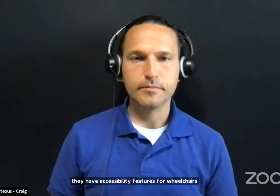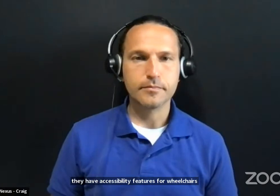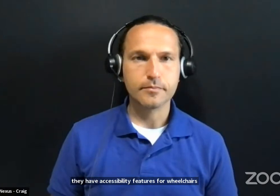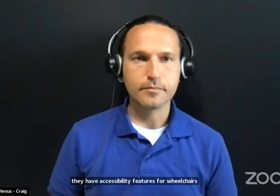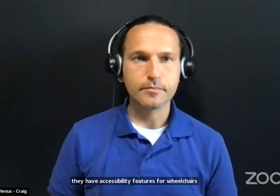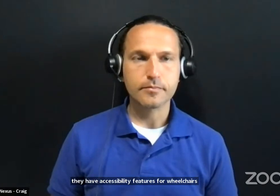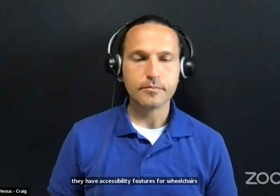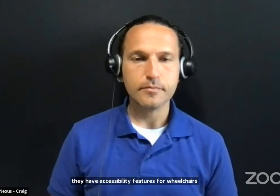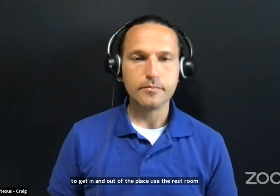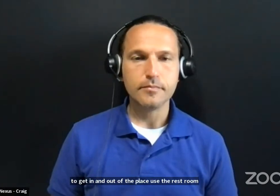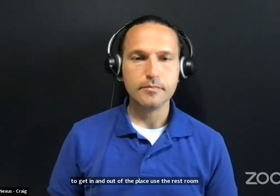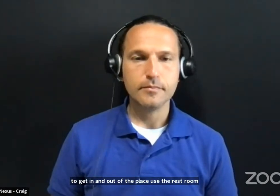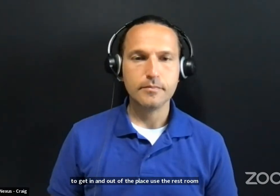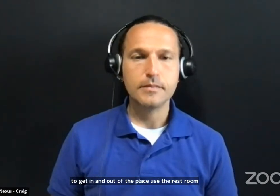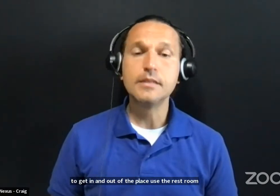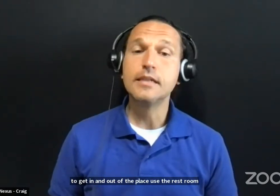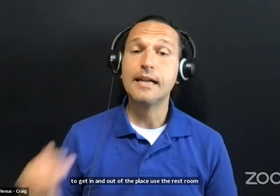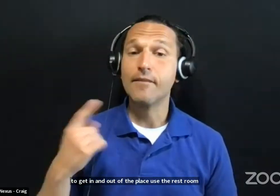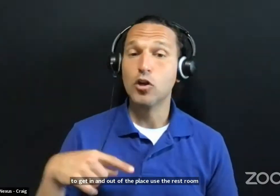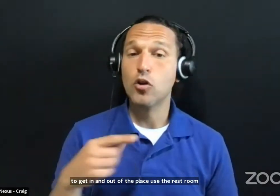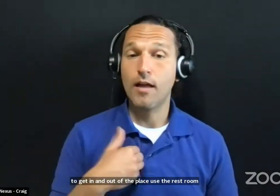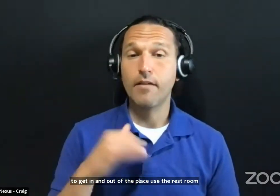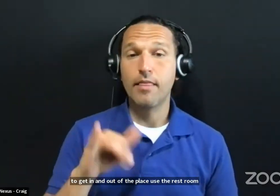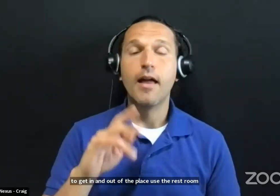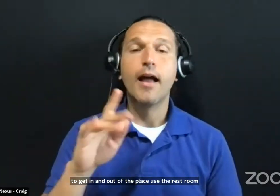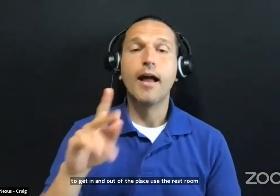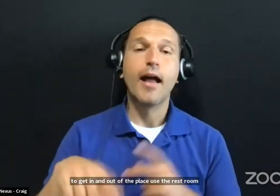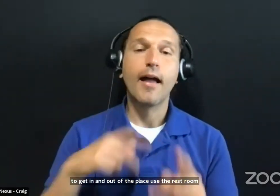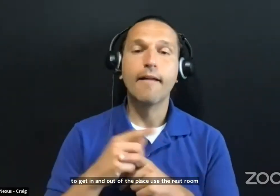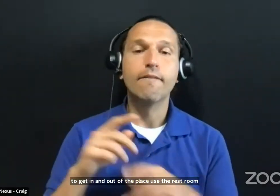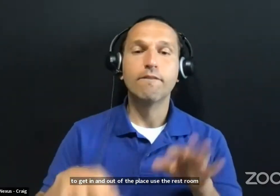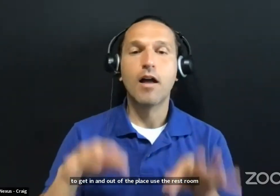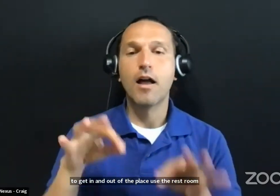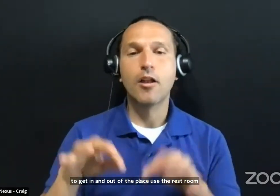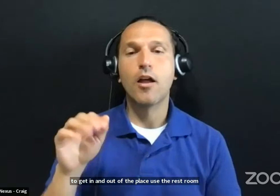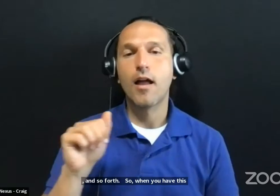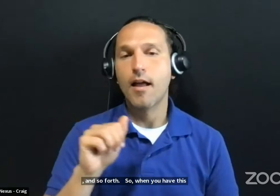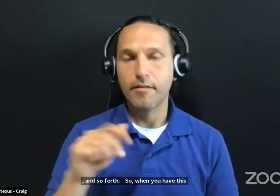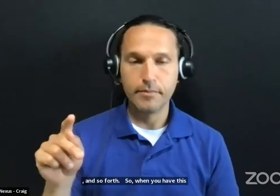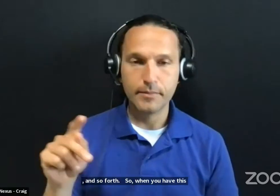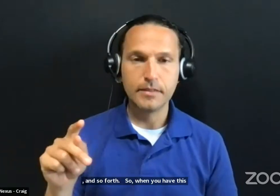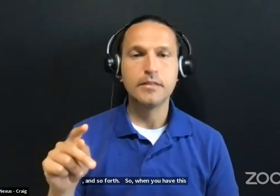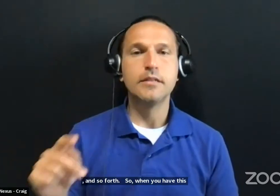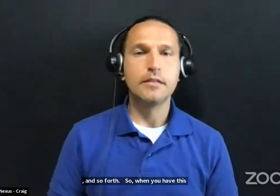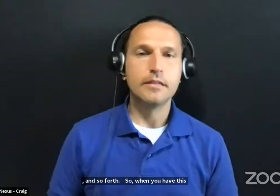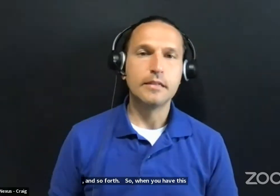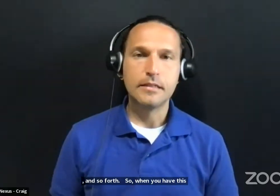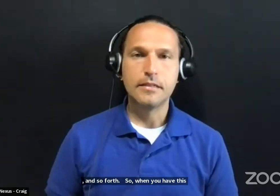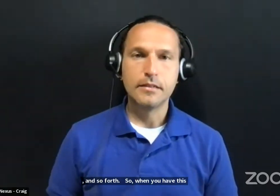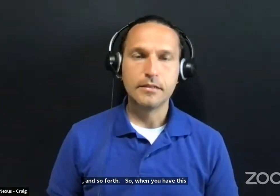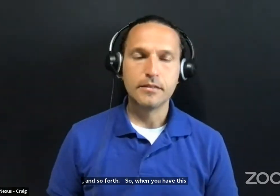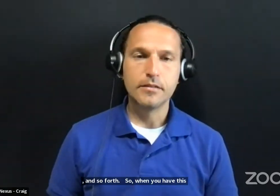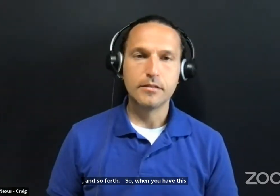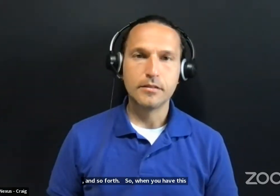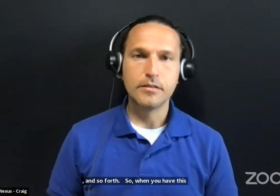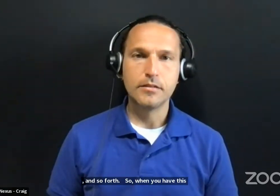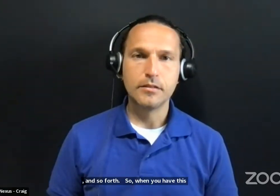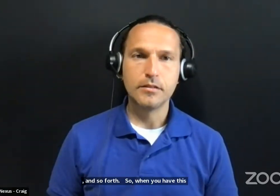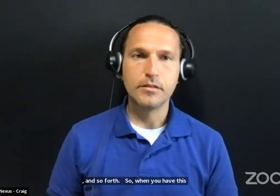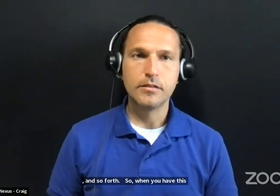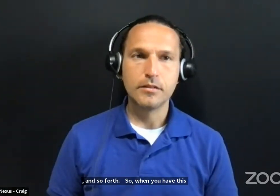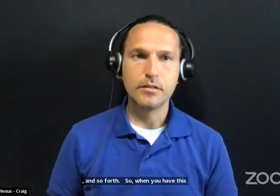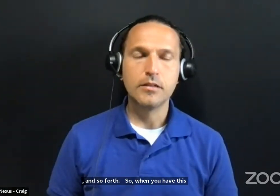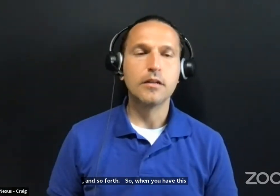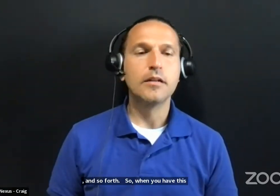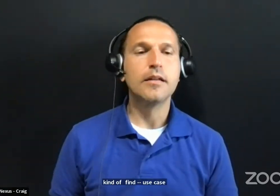And so when you have this kind of Finder app use case, it